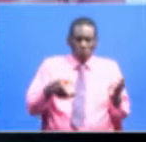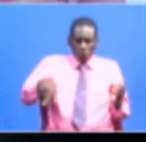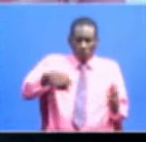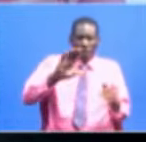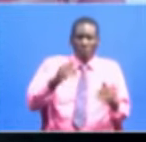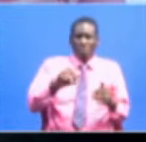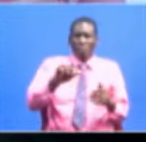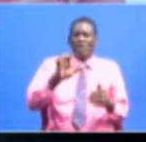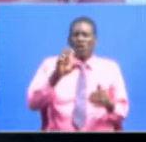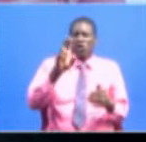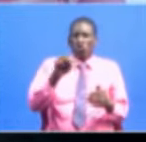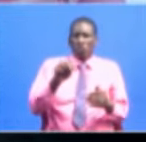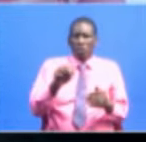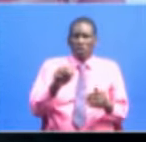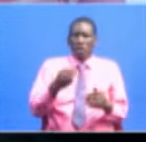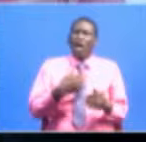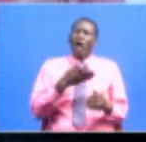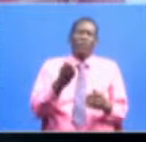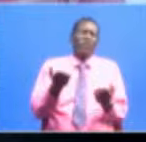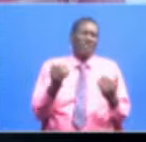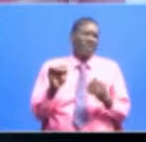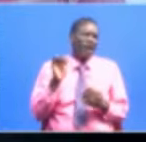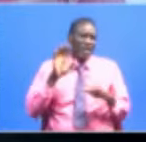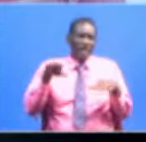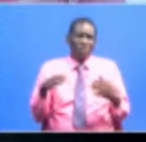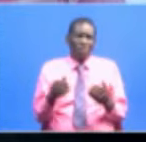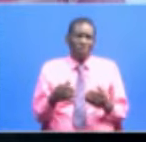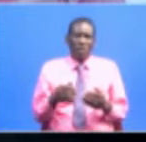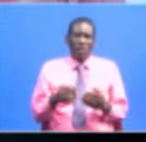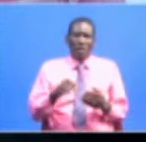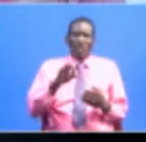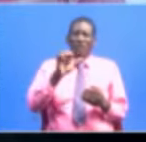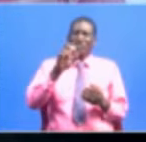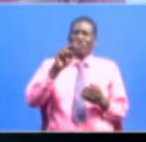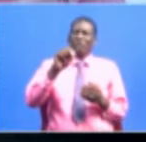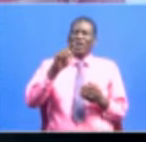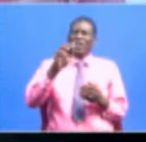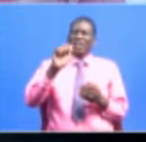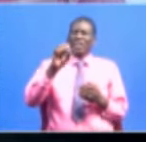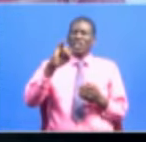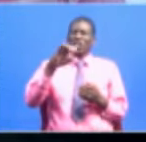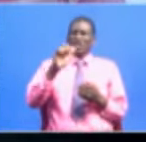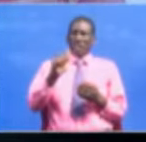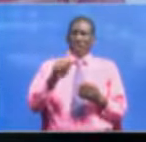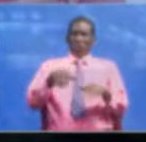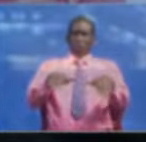Lidigu. Have you ever heard of aphantasia? Well, stay tuned.